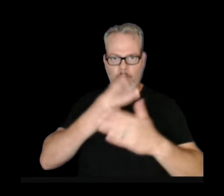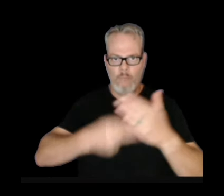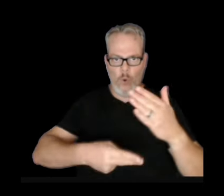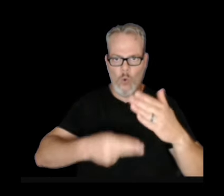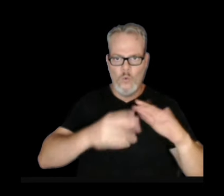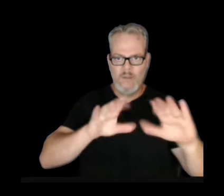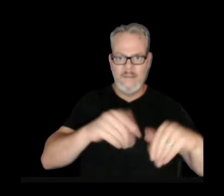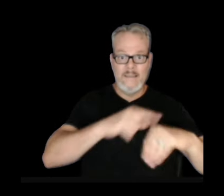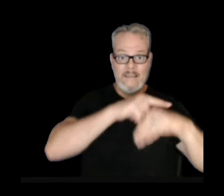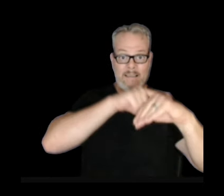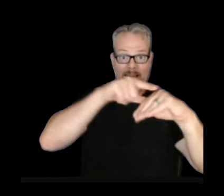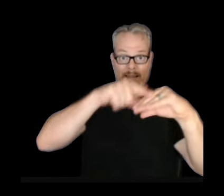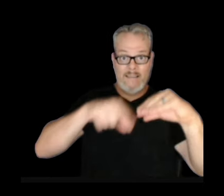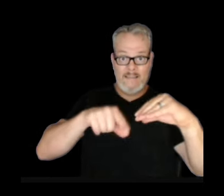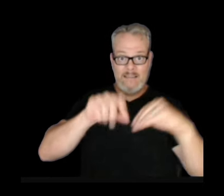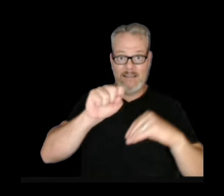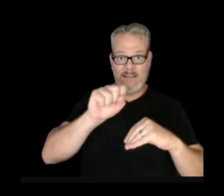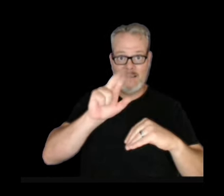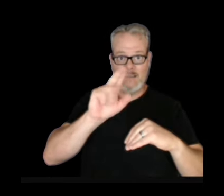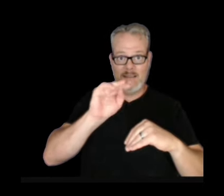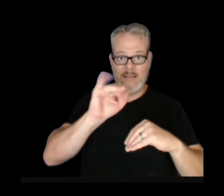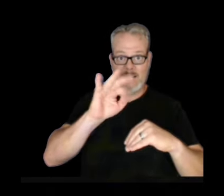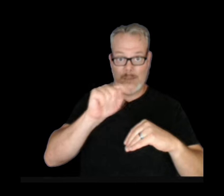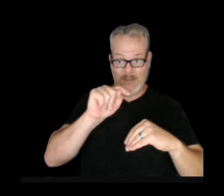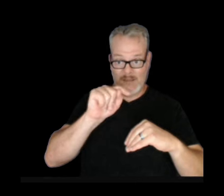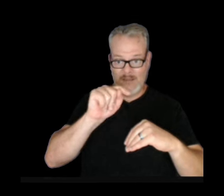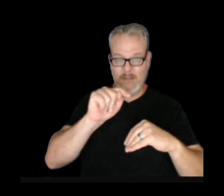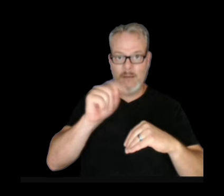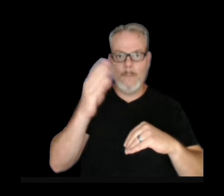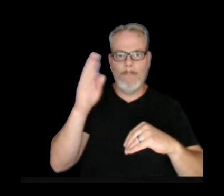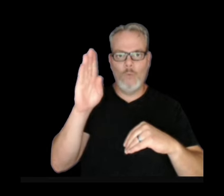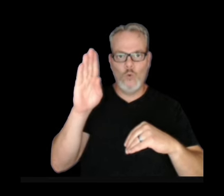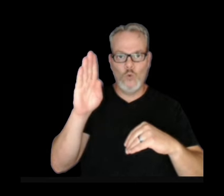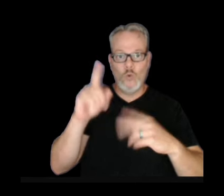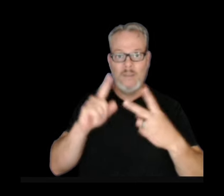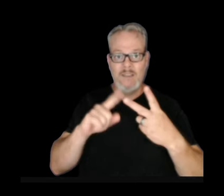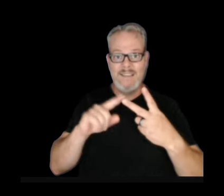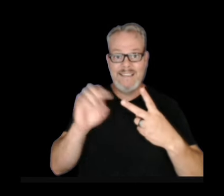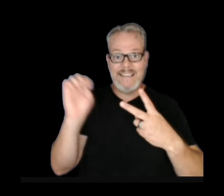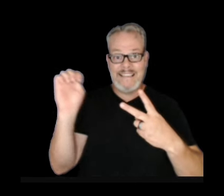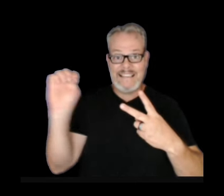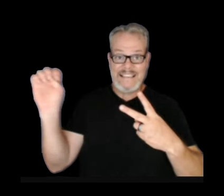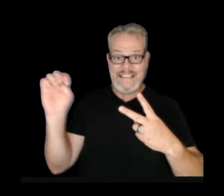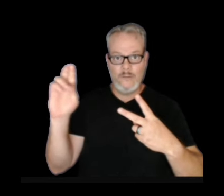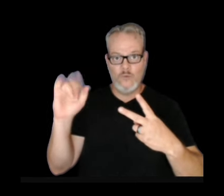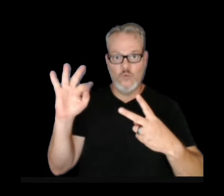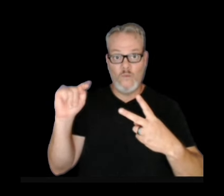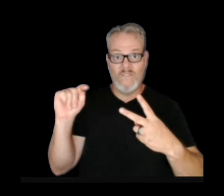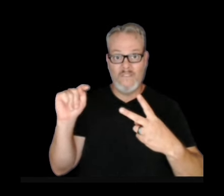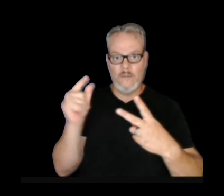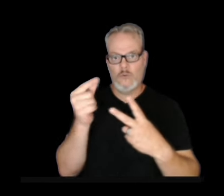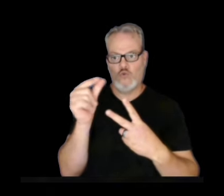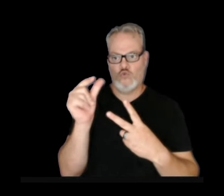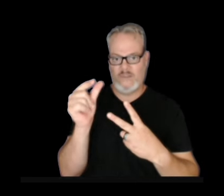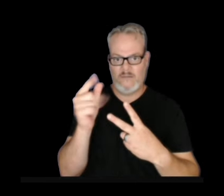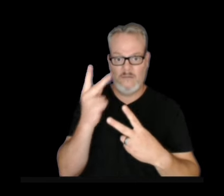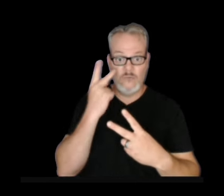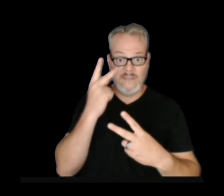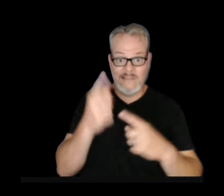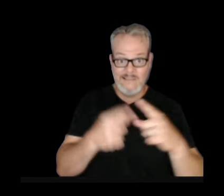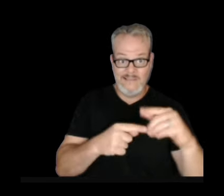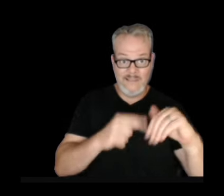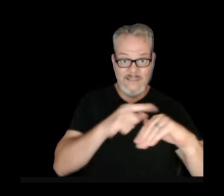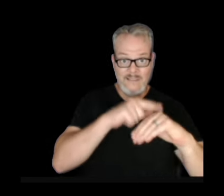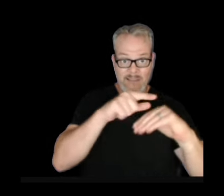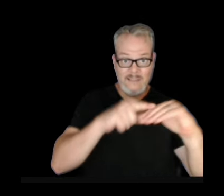blue and the East Rift is in green. So the summit over the past month has had a net increase in tilt, but really